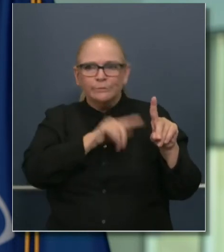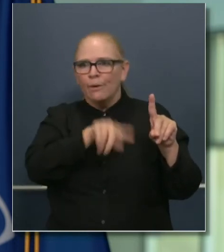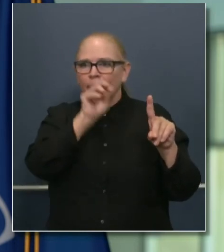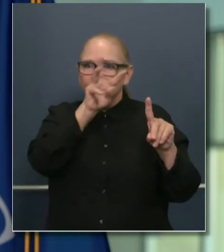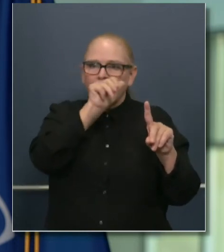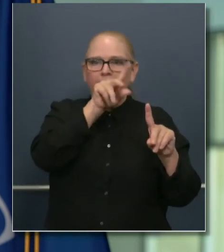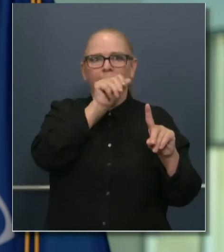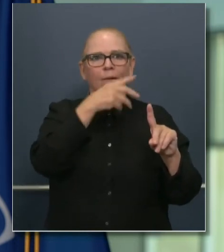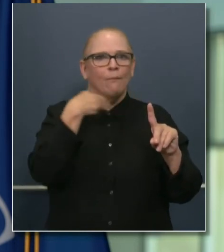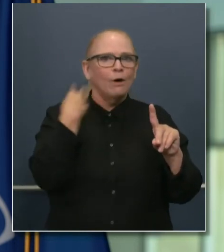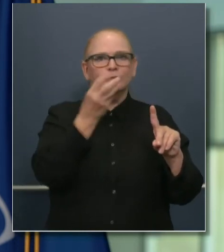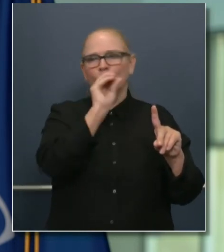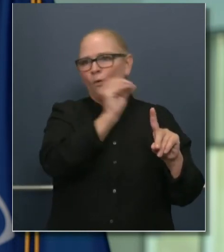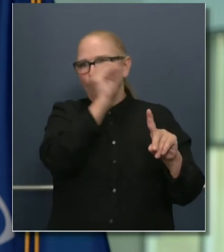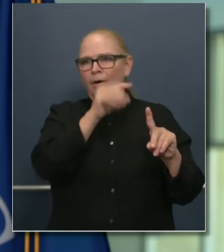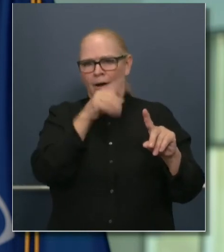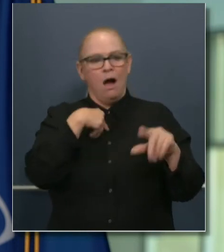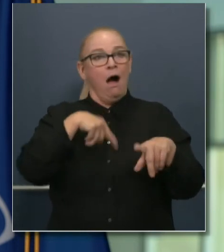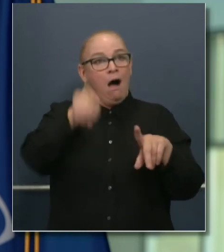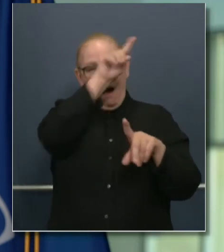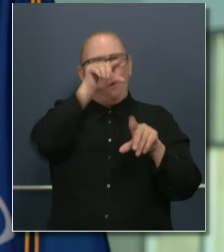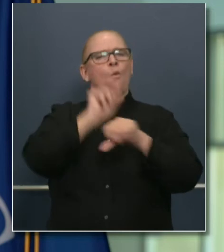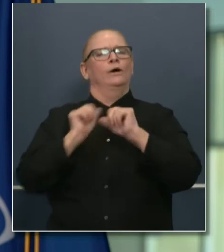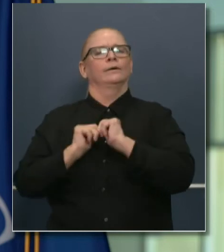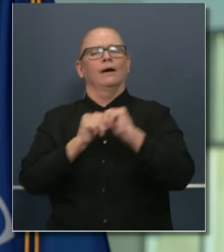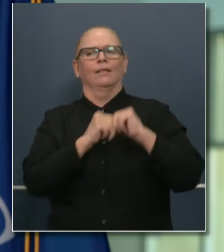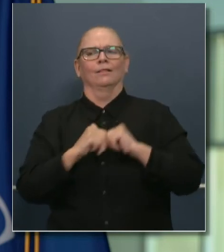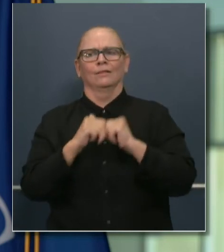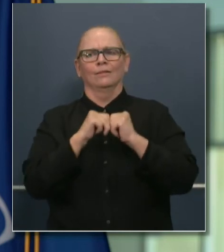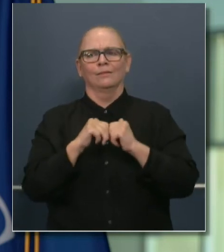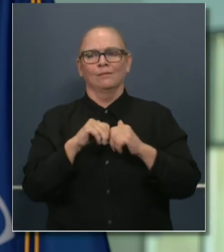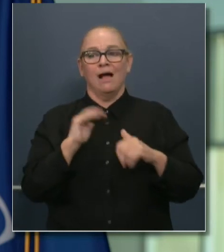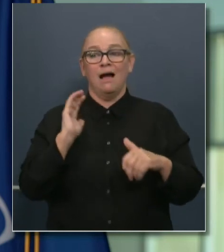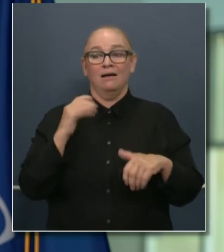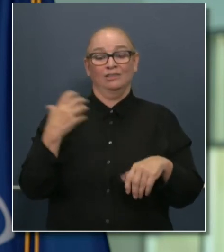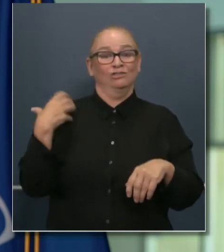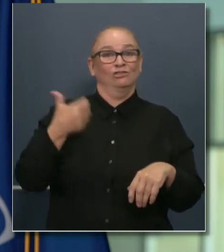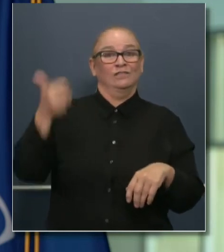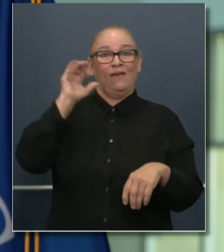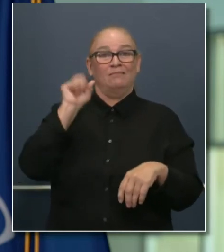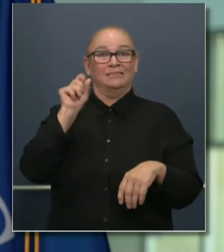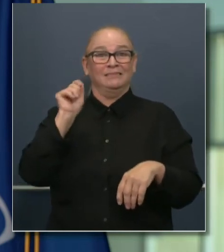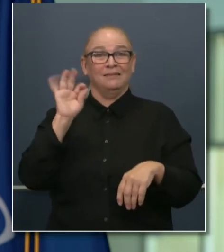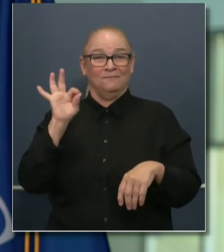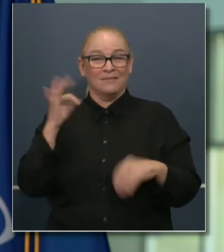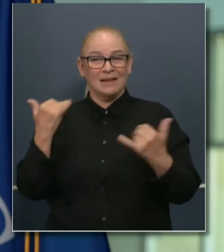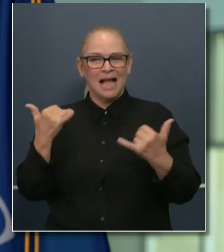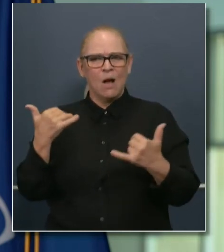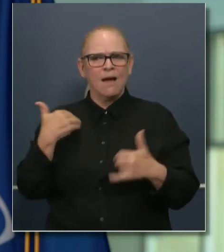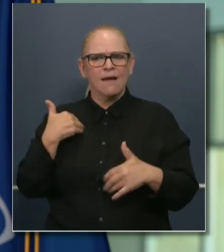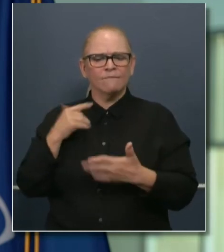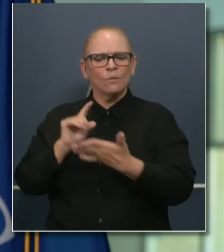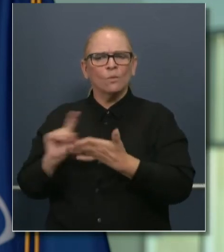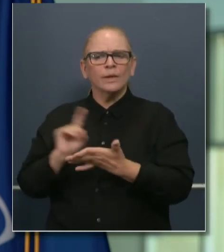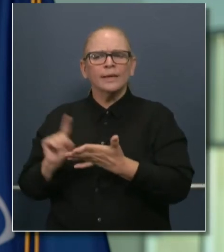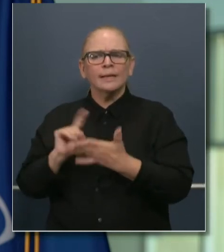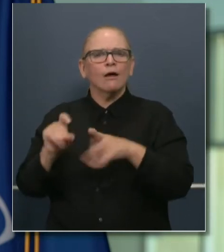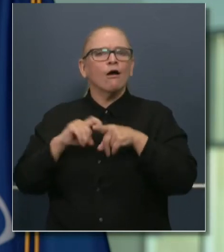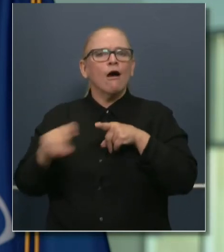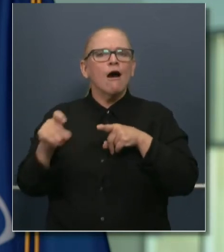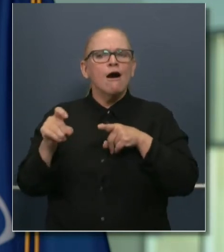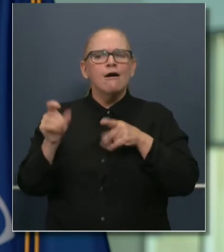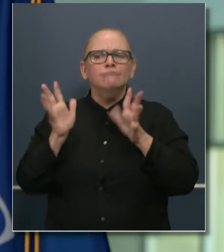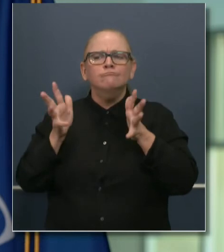partnership to engage. Our chiefs of staff have consistent, I think it's a weekly now, calls where they're comparing